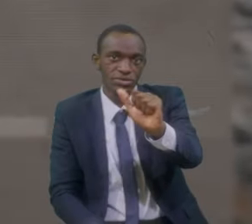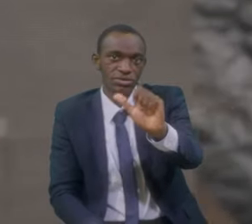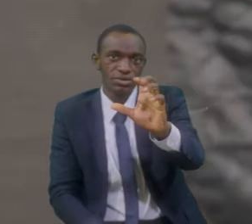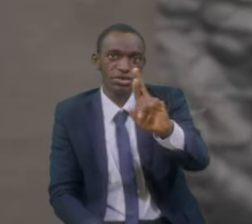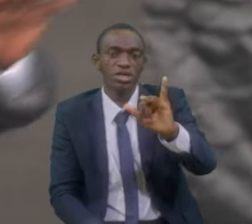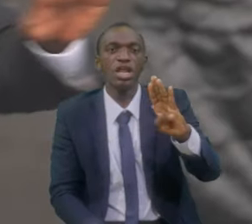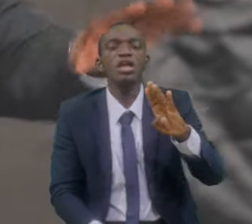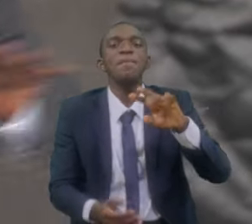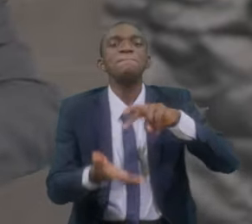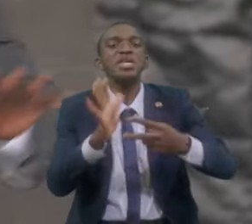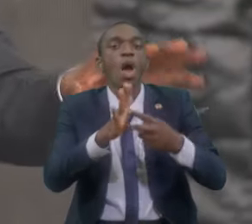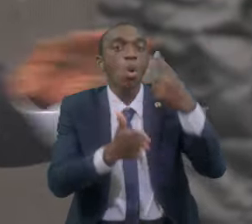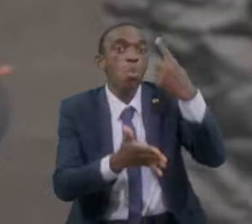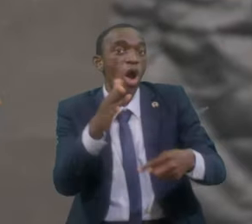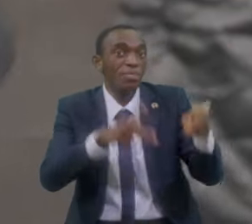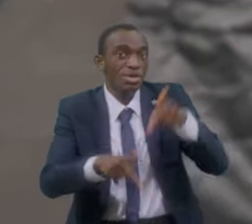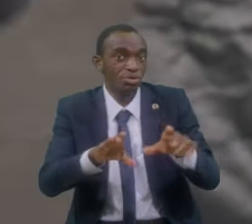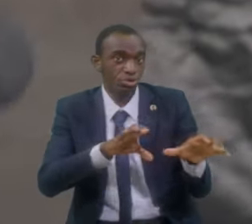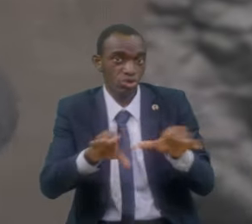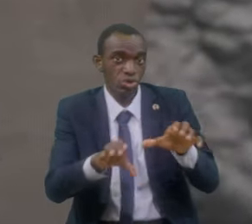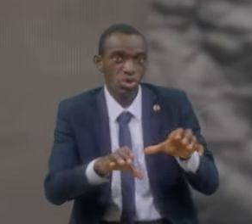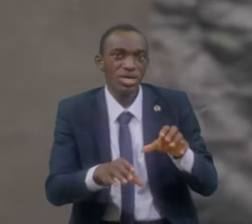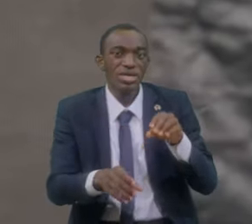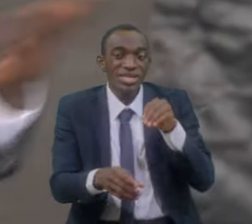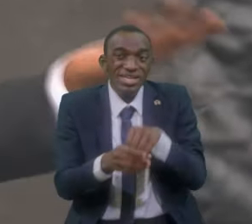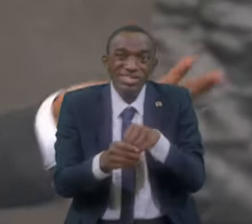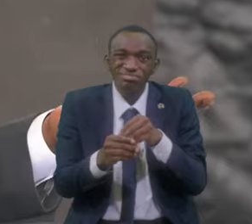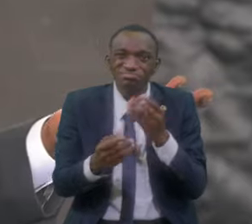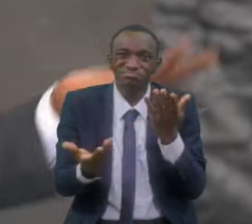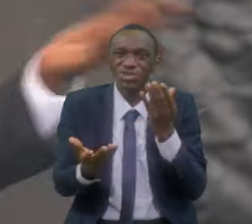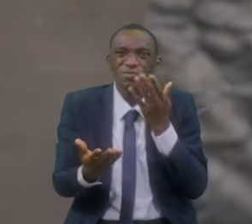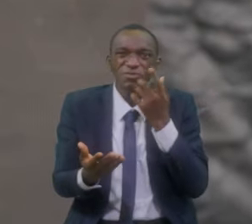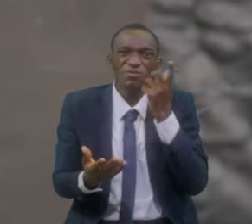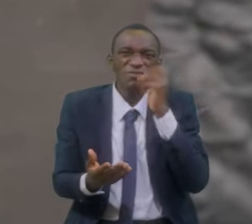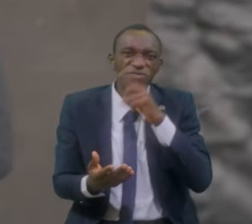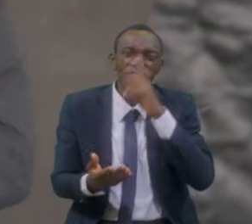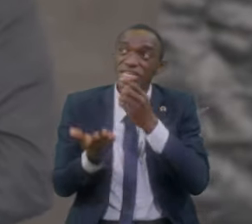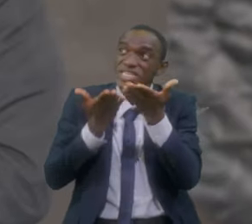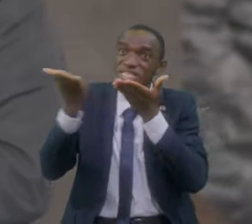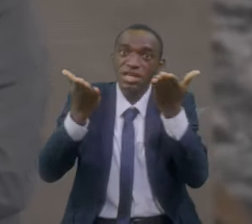do in the supposed service to God, and yet